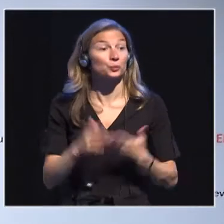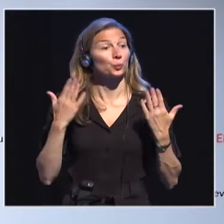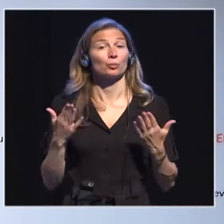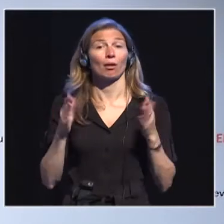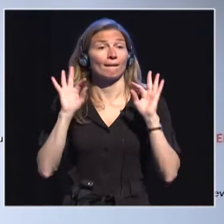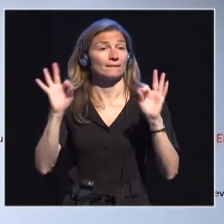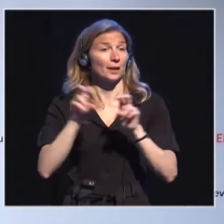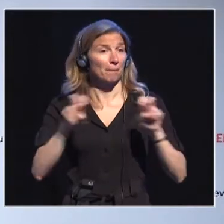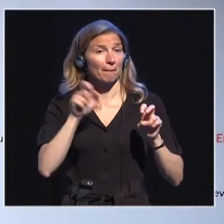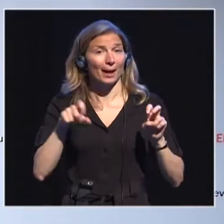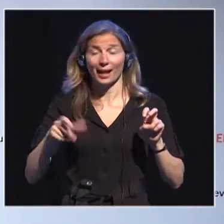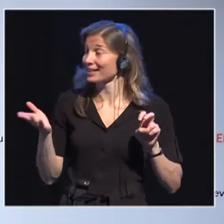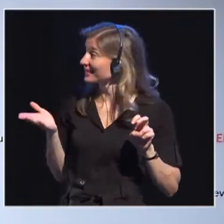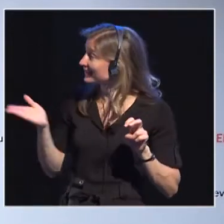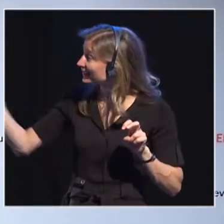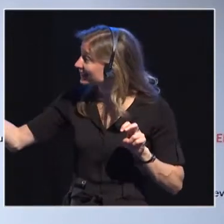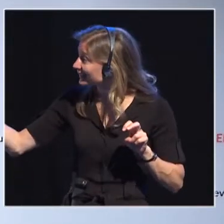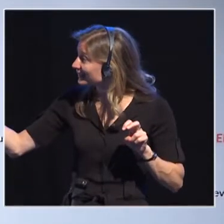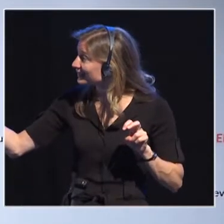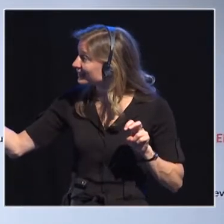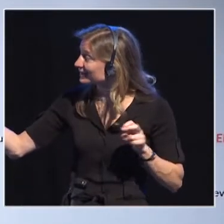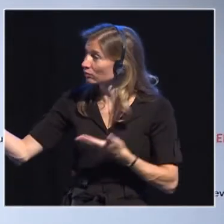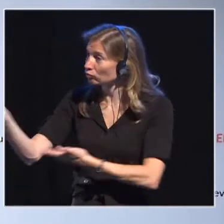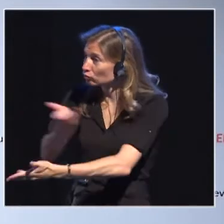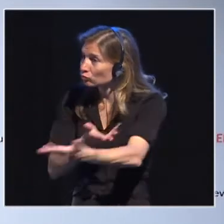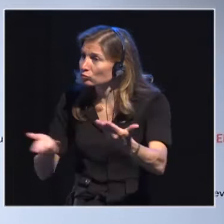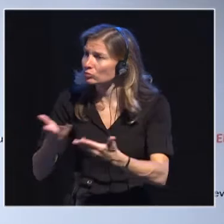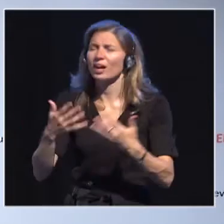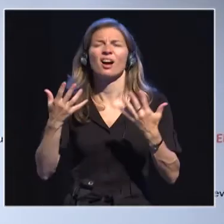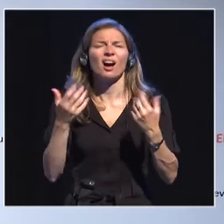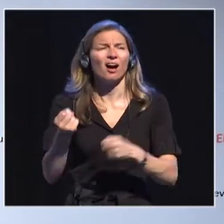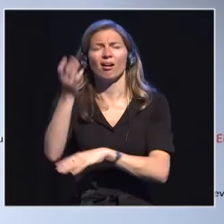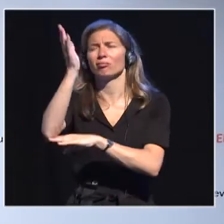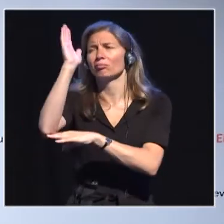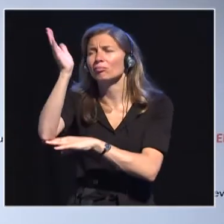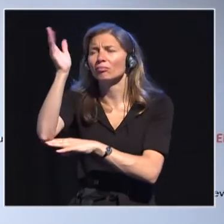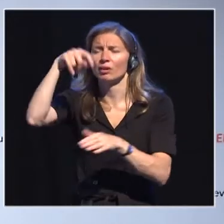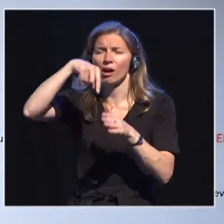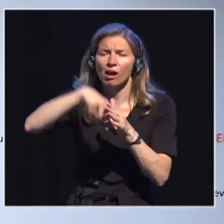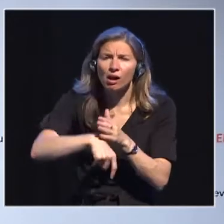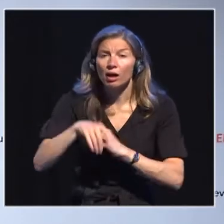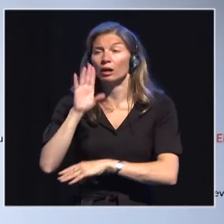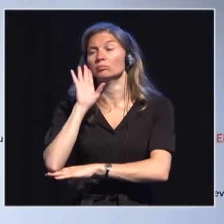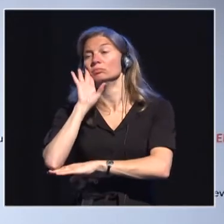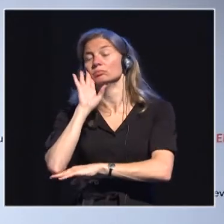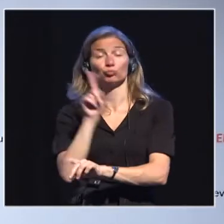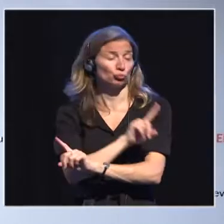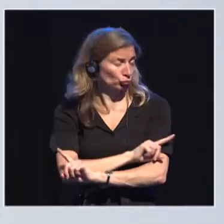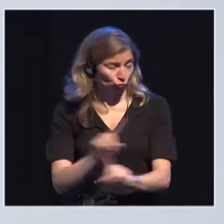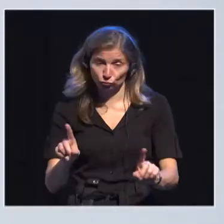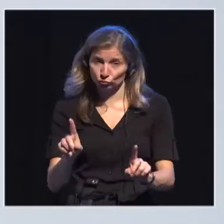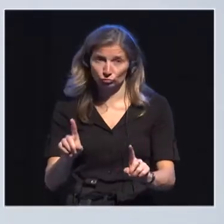panelists. There's not going to be any presentations. There's not going to be any speeches. Their remarks will be 3 to 4